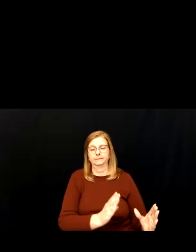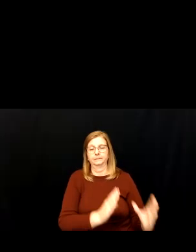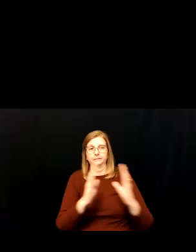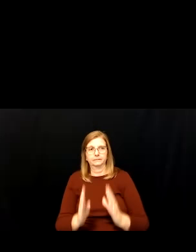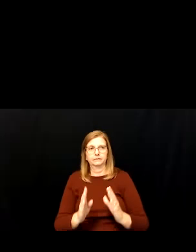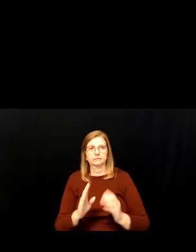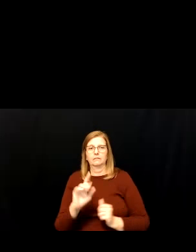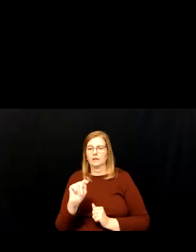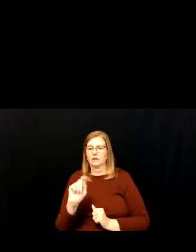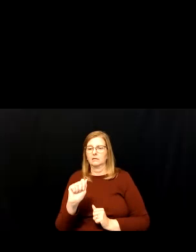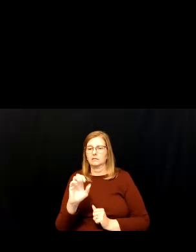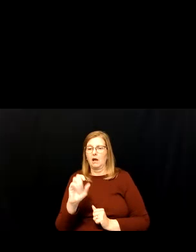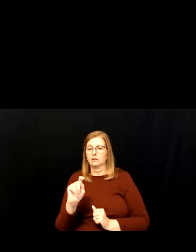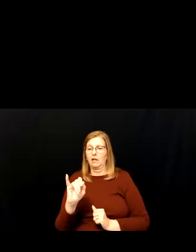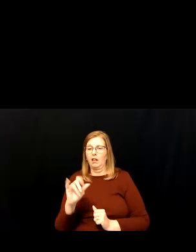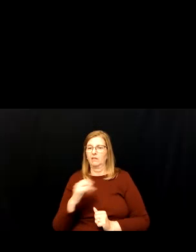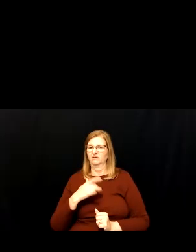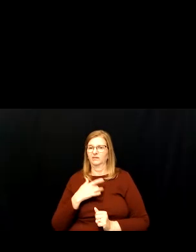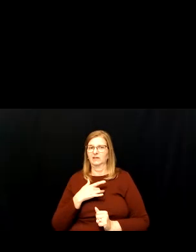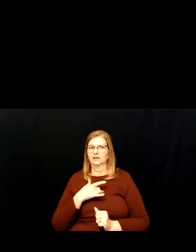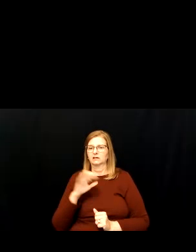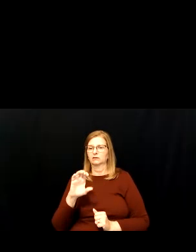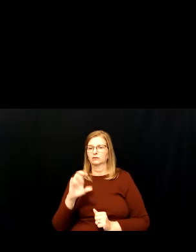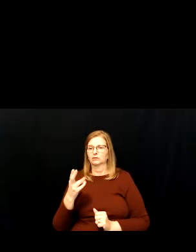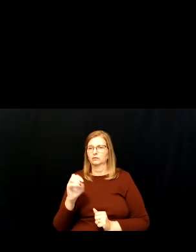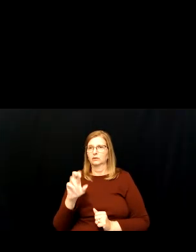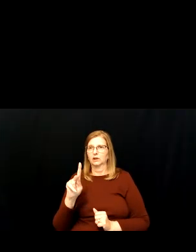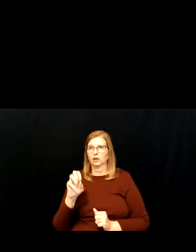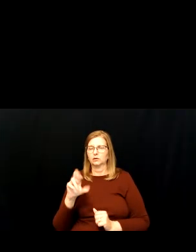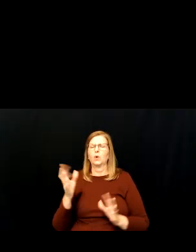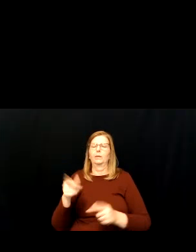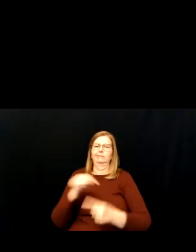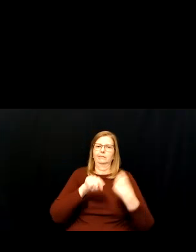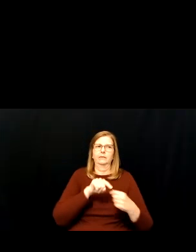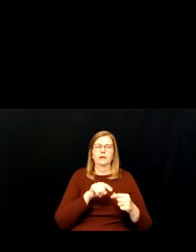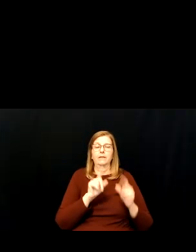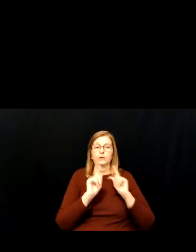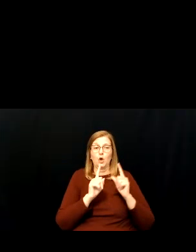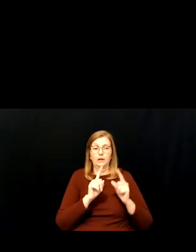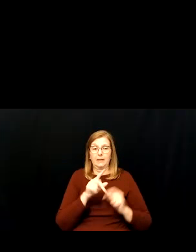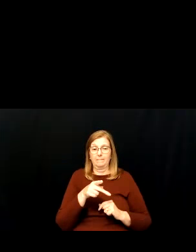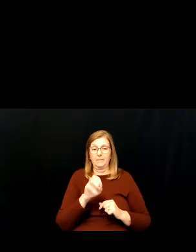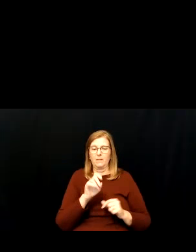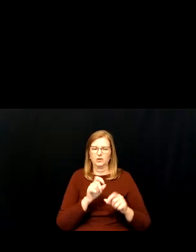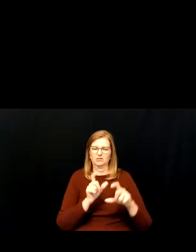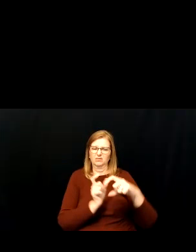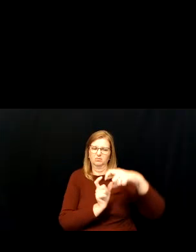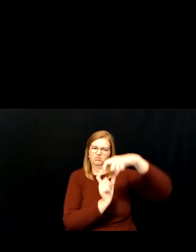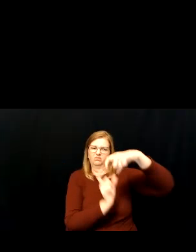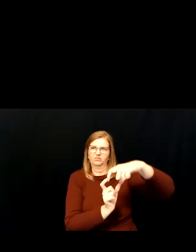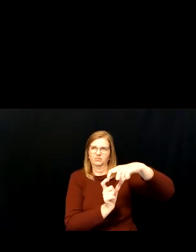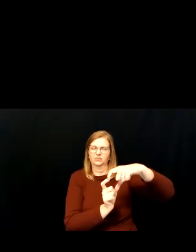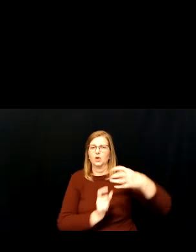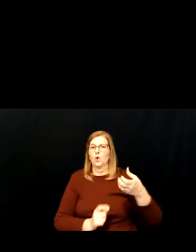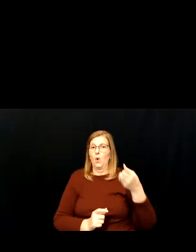tactile checkers, and it's let me back up. The talking pedometer is rectangular shaped, and it's something that you would hold in your